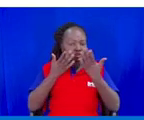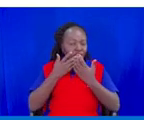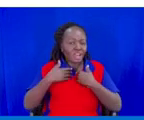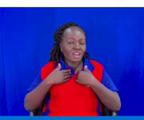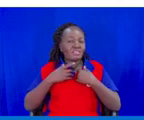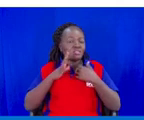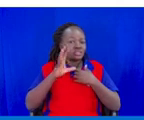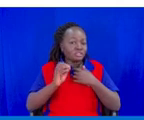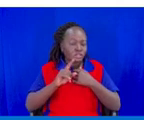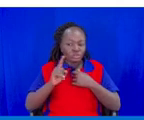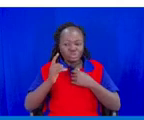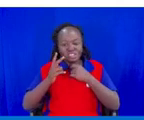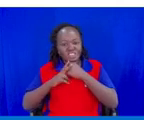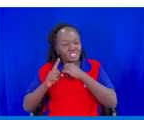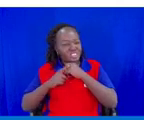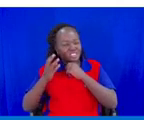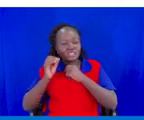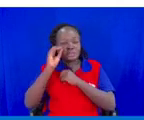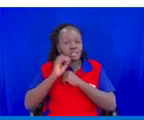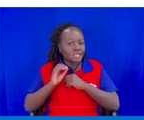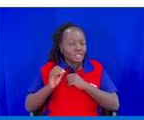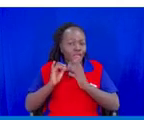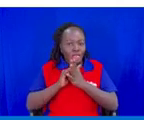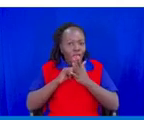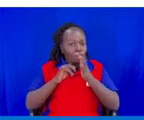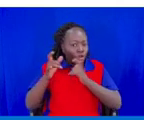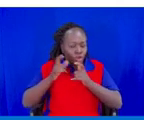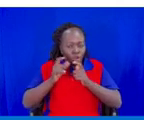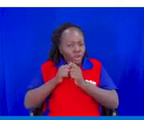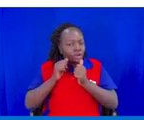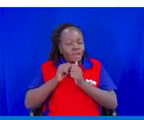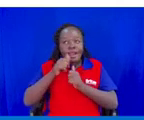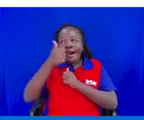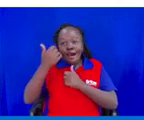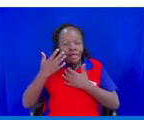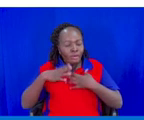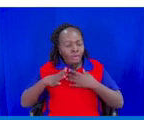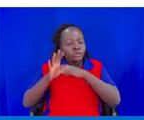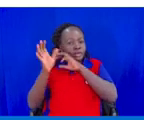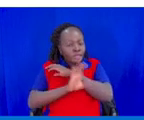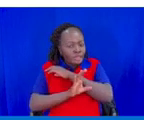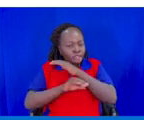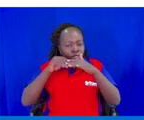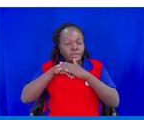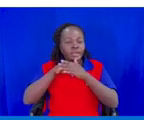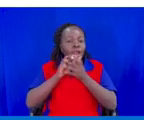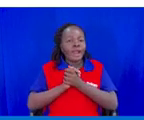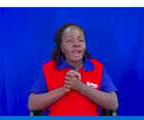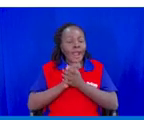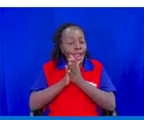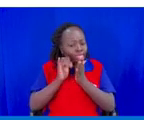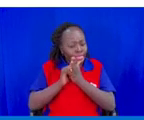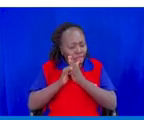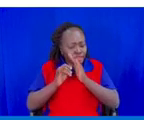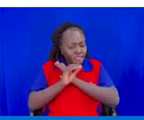60% of the activity in Nairobi Securities Exchange is controlled by the foreign investors. And for the foreign investors, they don't look